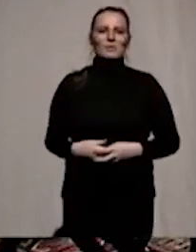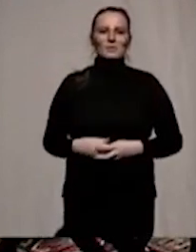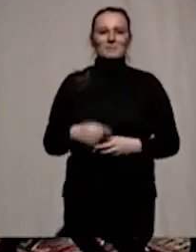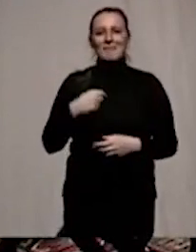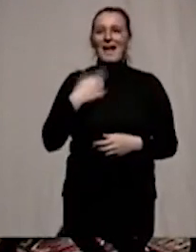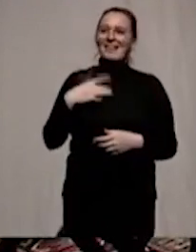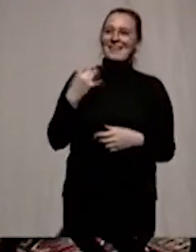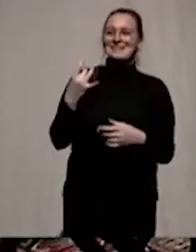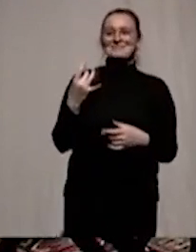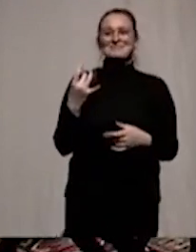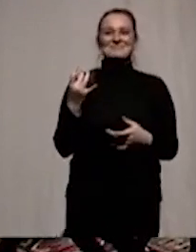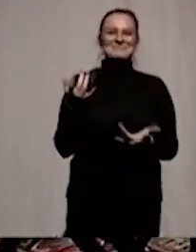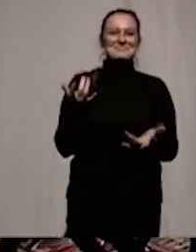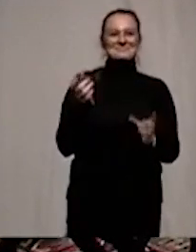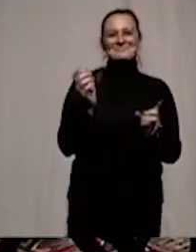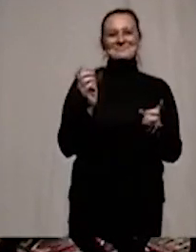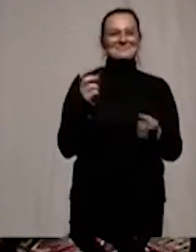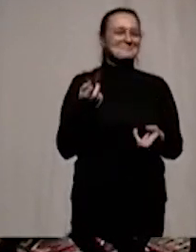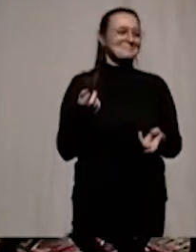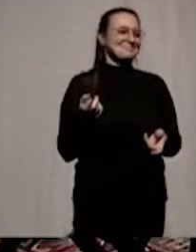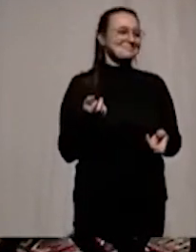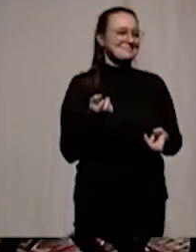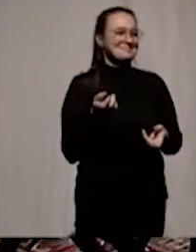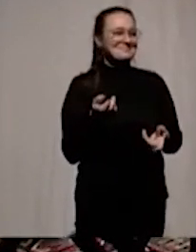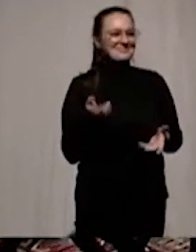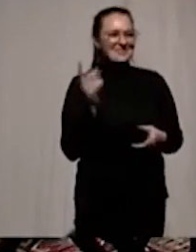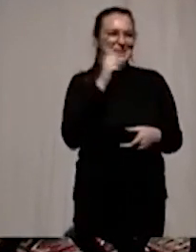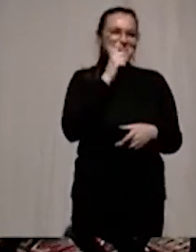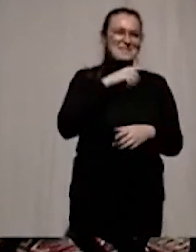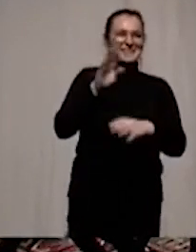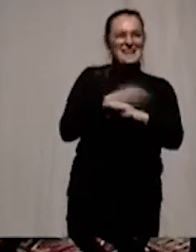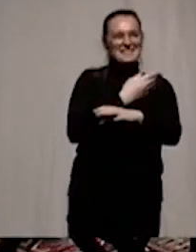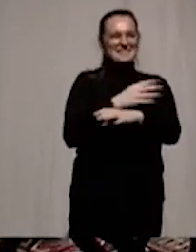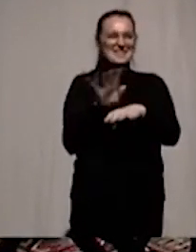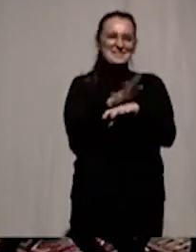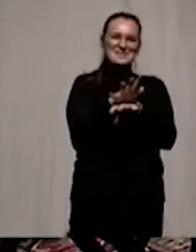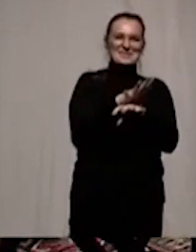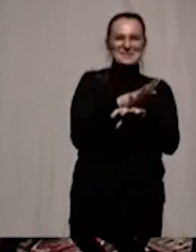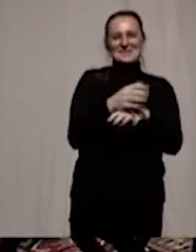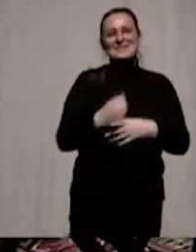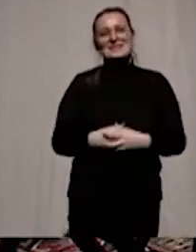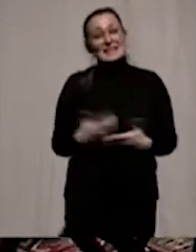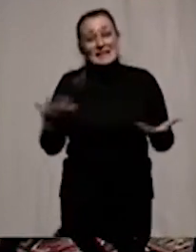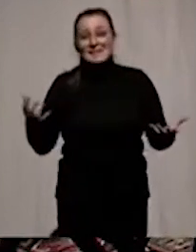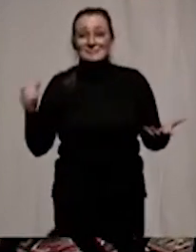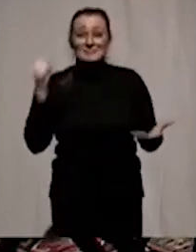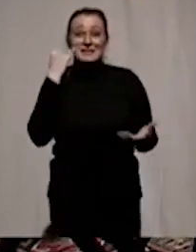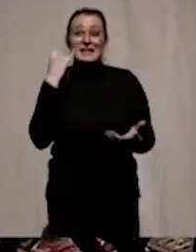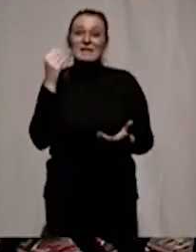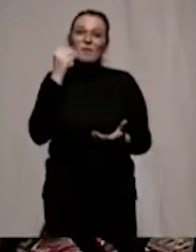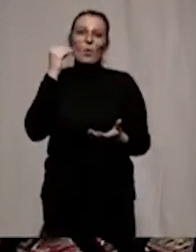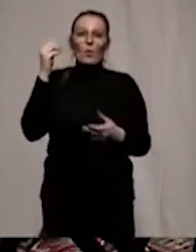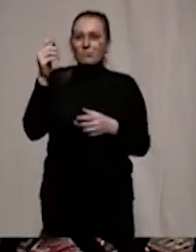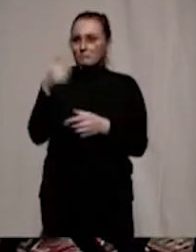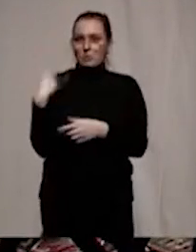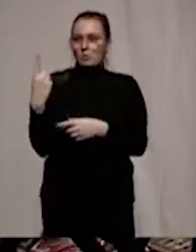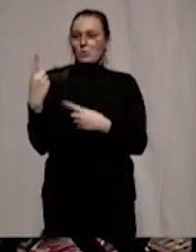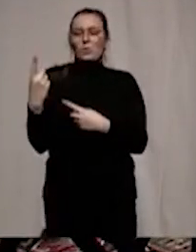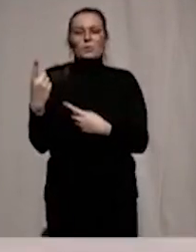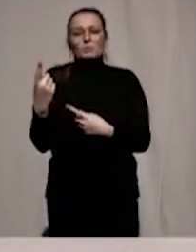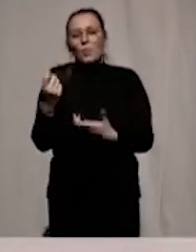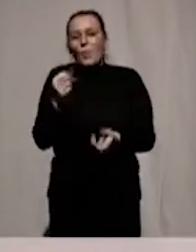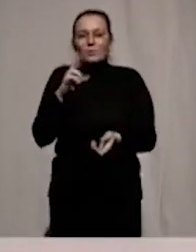musical. right? It's so fun. Man, like if you are ever home alone, or even if you don't care about singing in front of people, sing